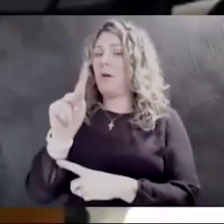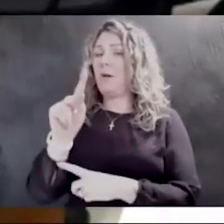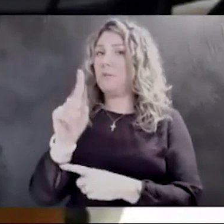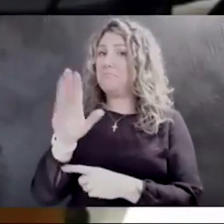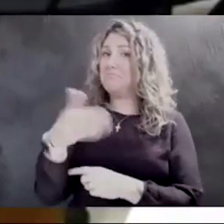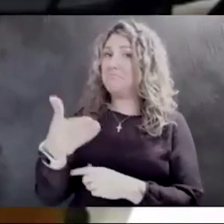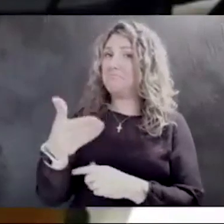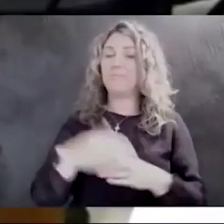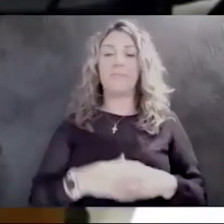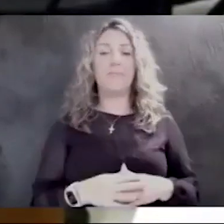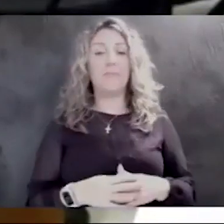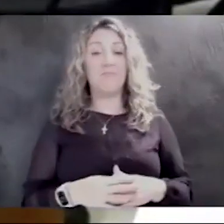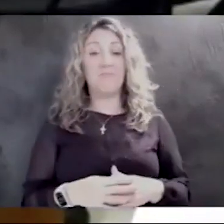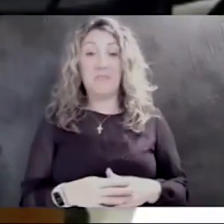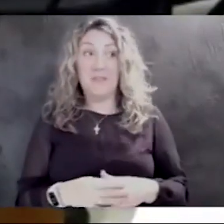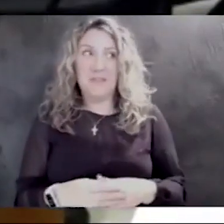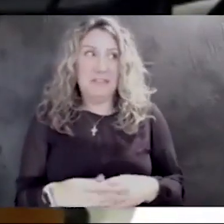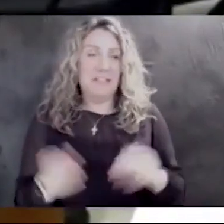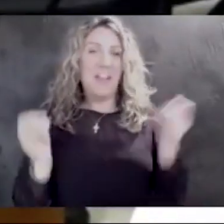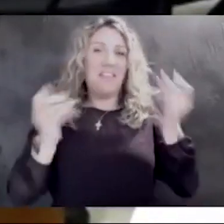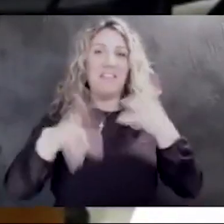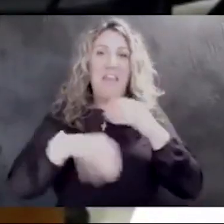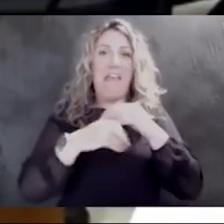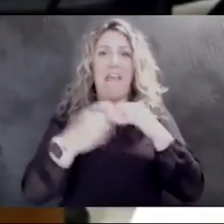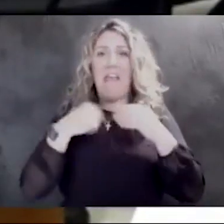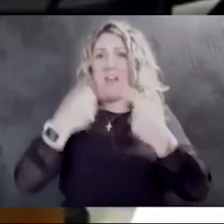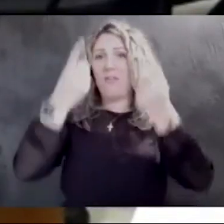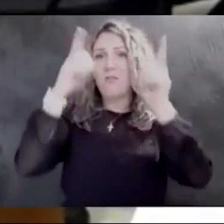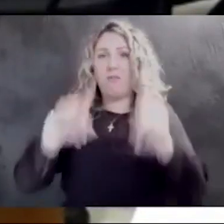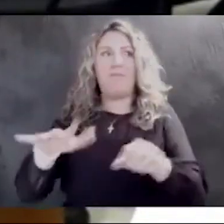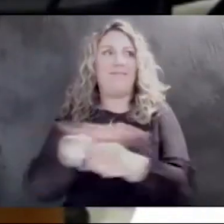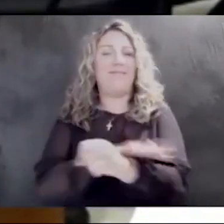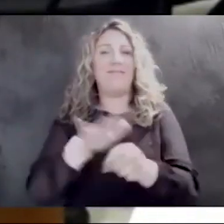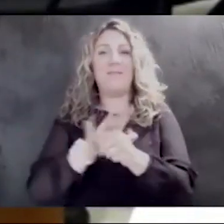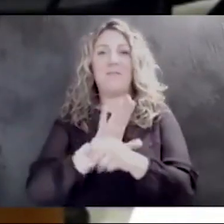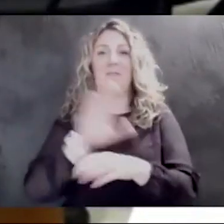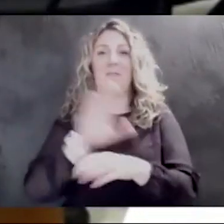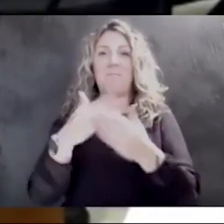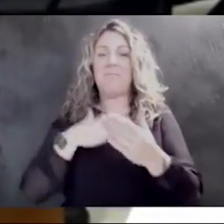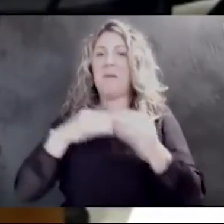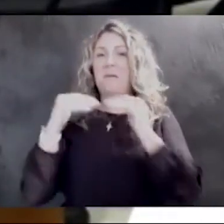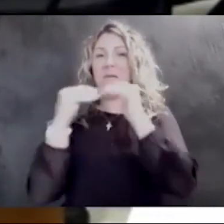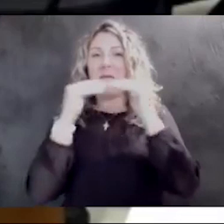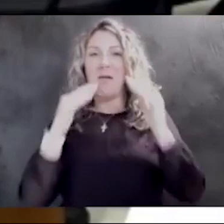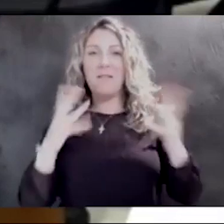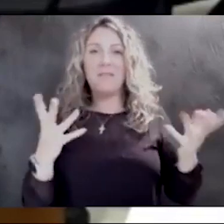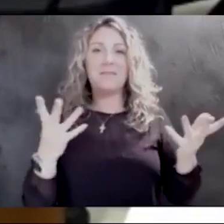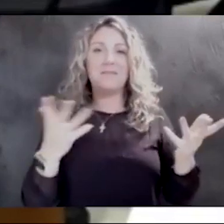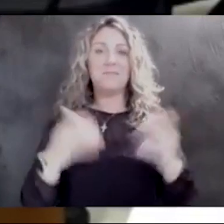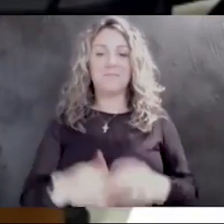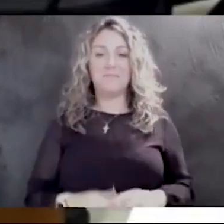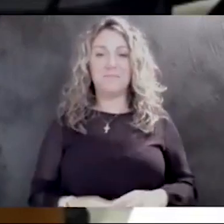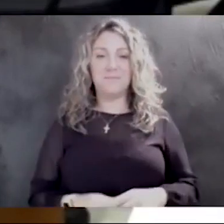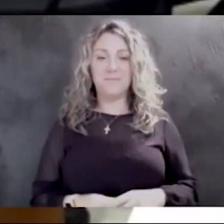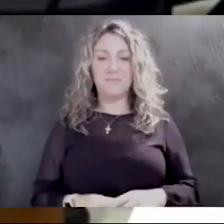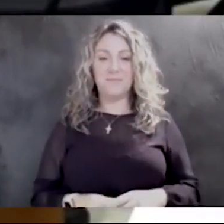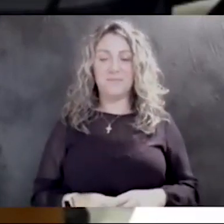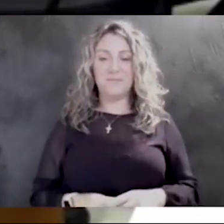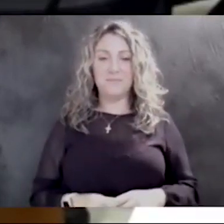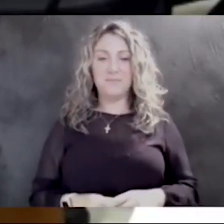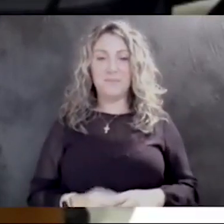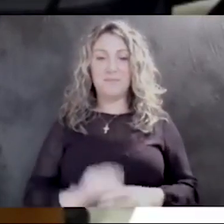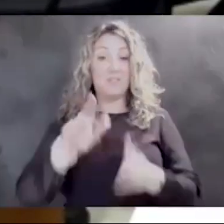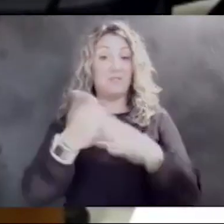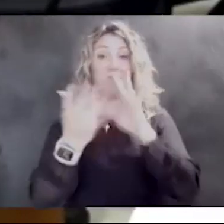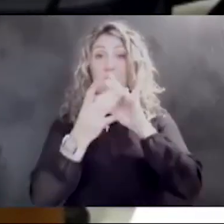Yeah, really nothing to add. I mean, I absolutely agree with my colleagues in that, it's all about the